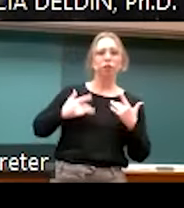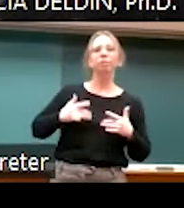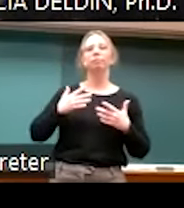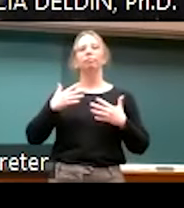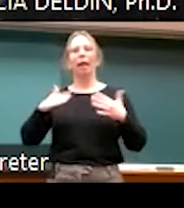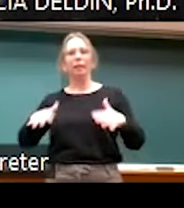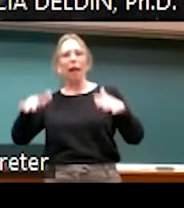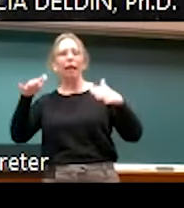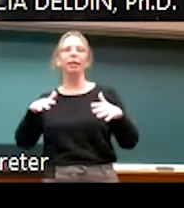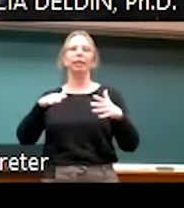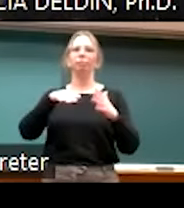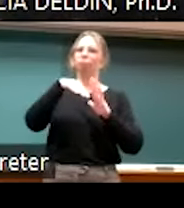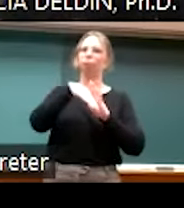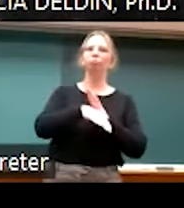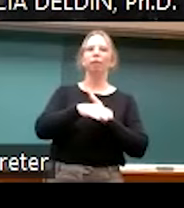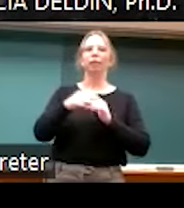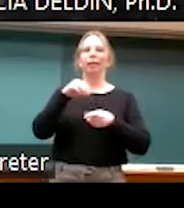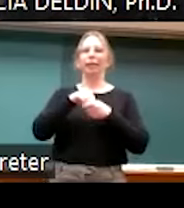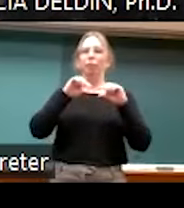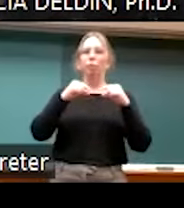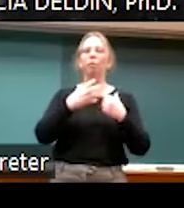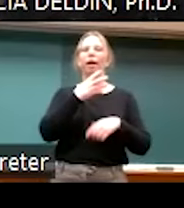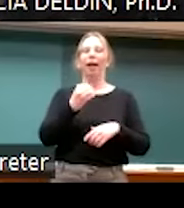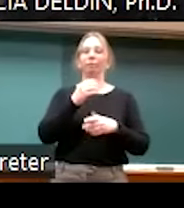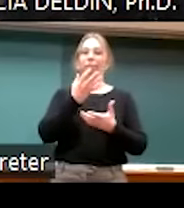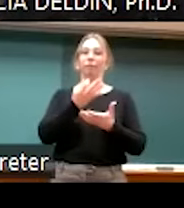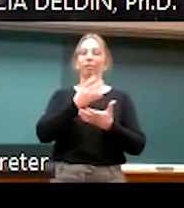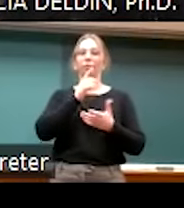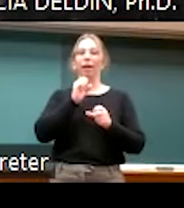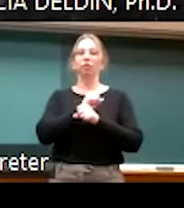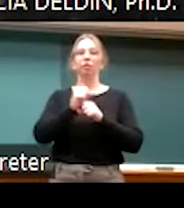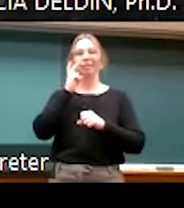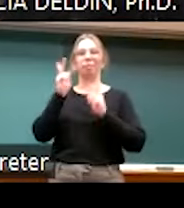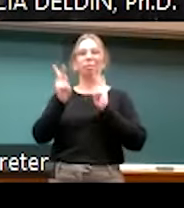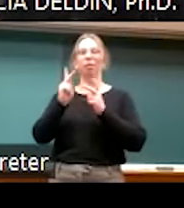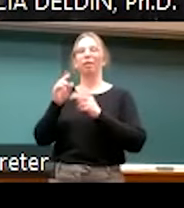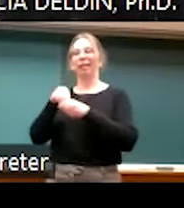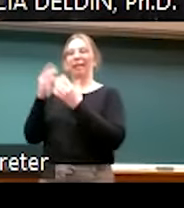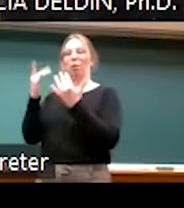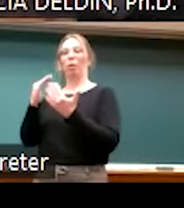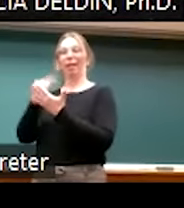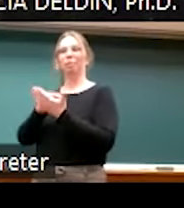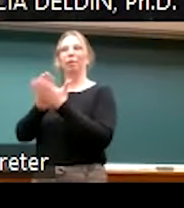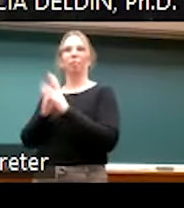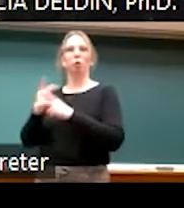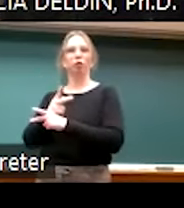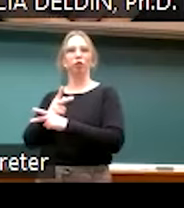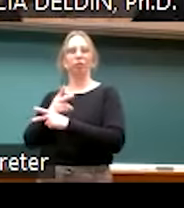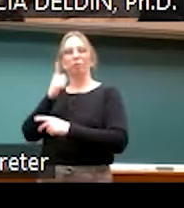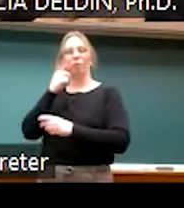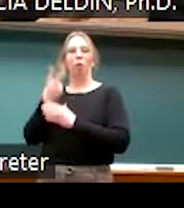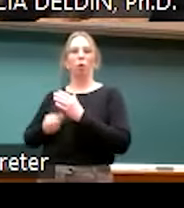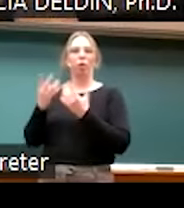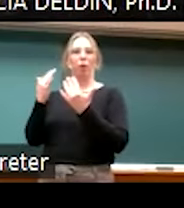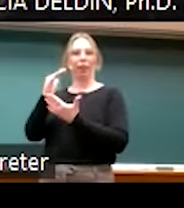treatment versus the waitlist group. In fact, we saw people getting worse in both waitlist conditions. And by the way, I won't say anything that I